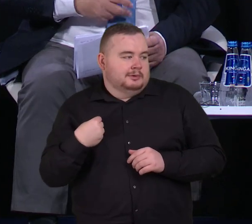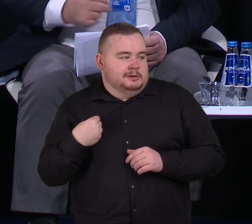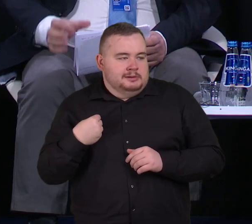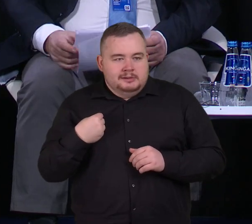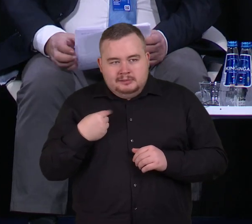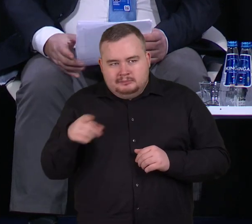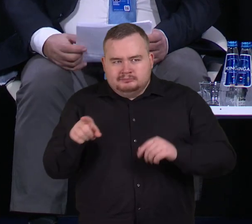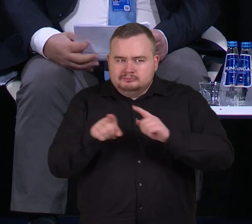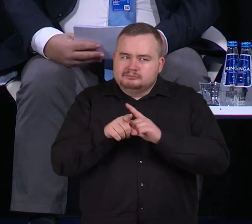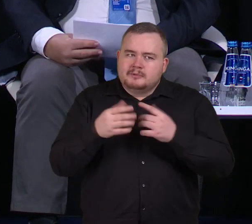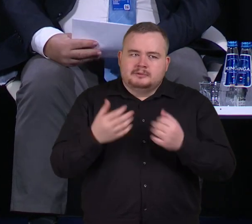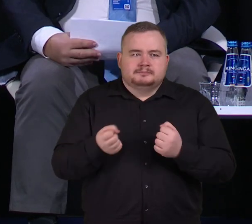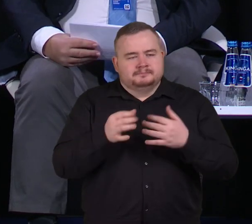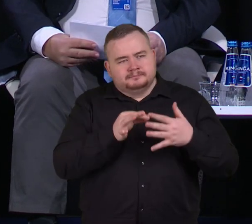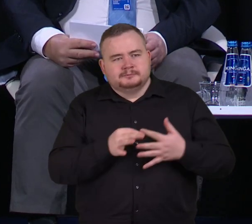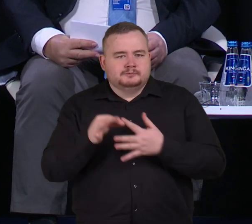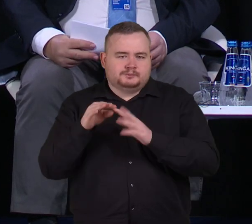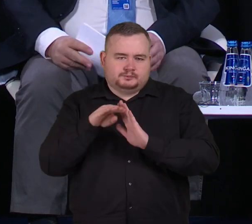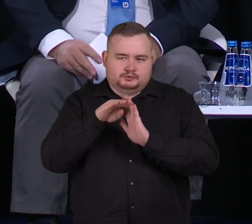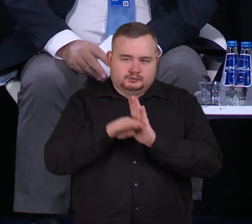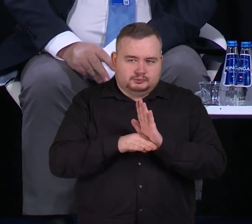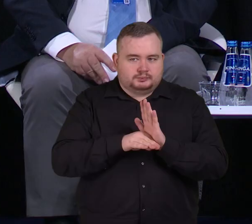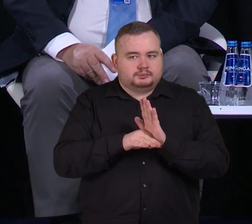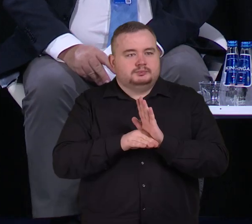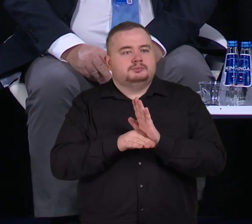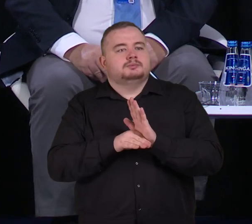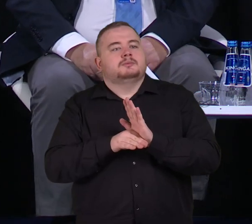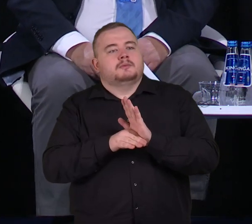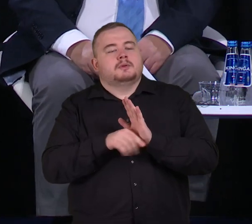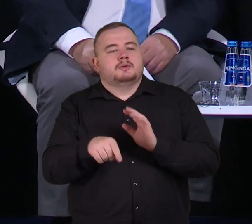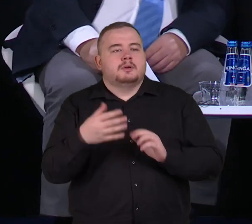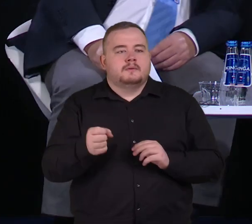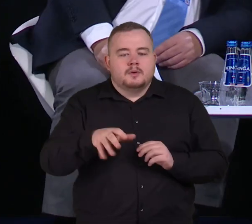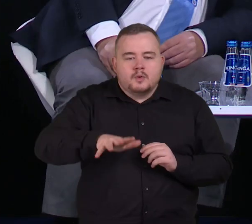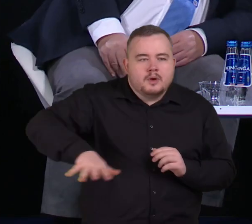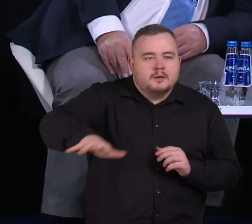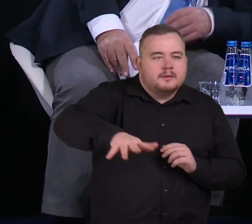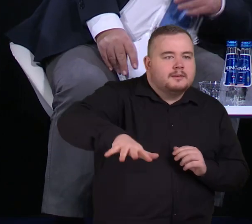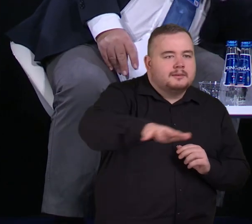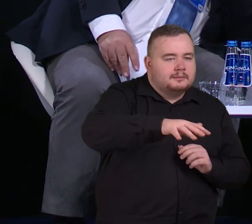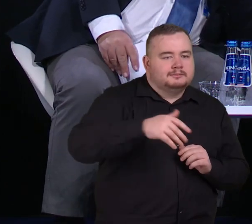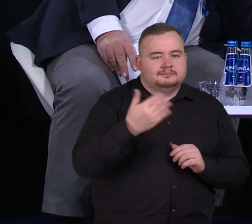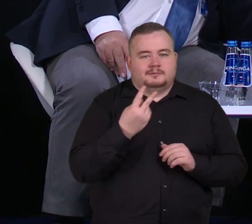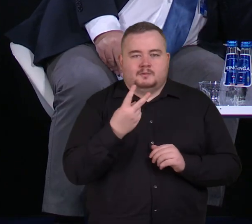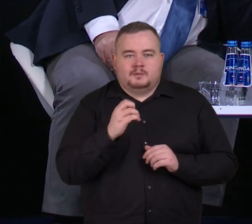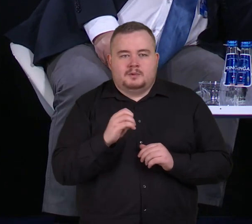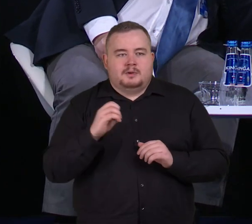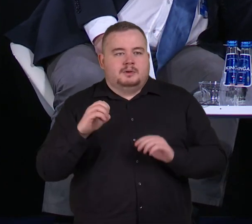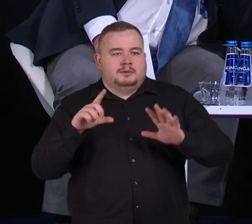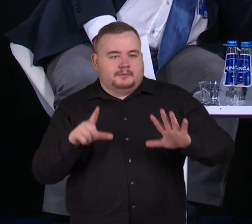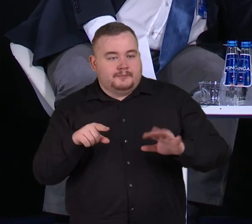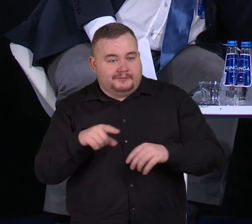regions from 2007. What was the reason to make this program such big for 5